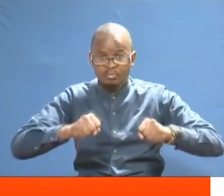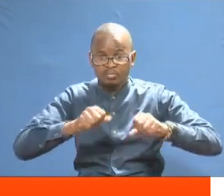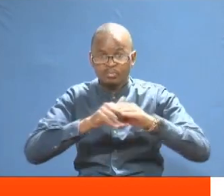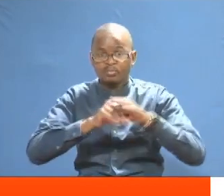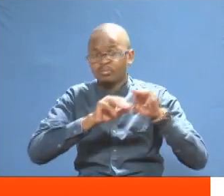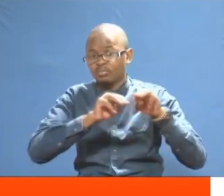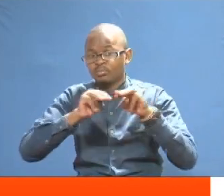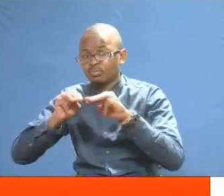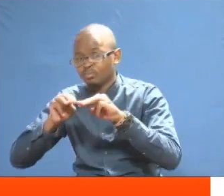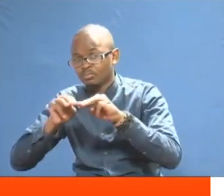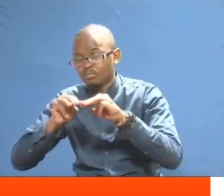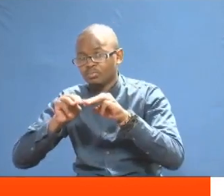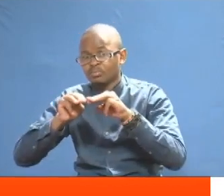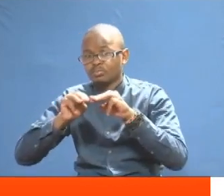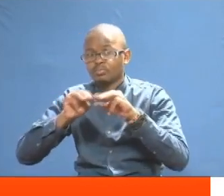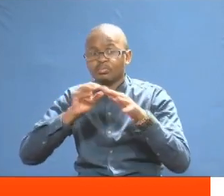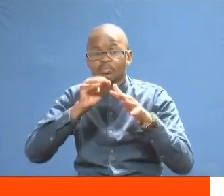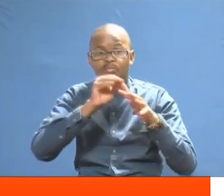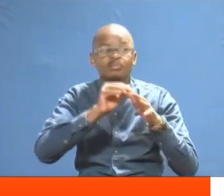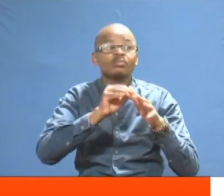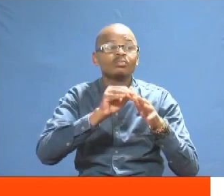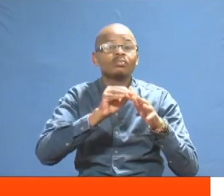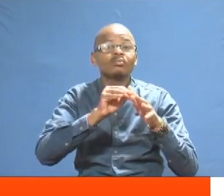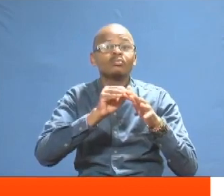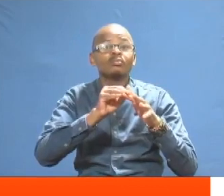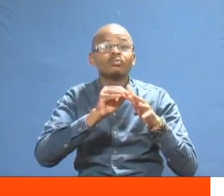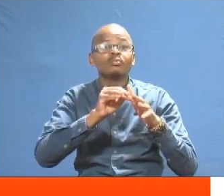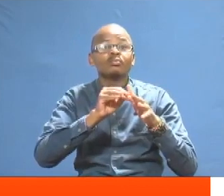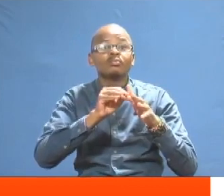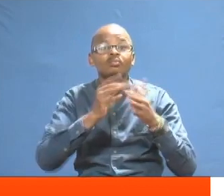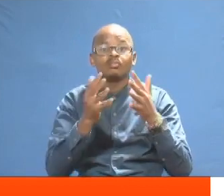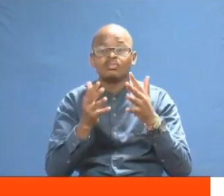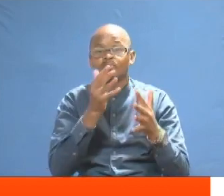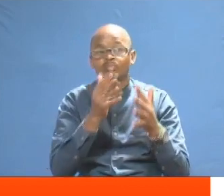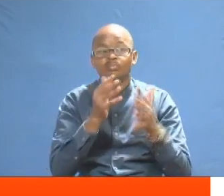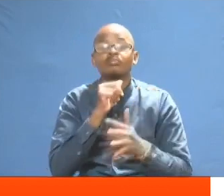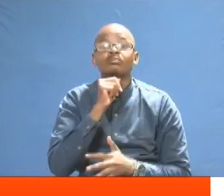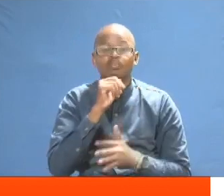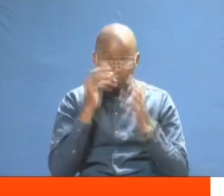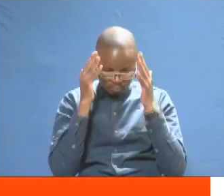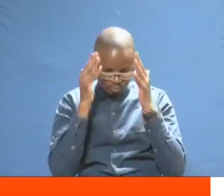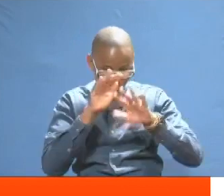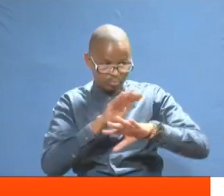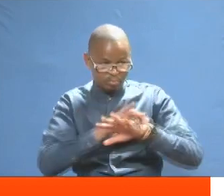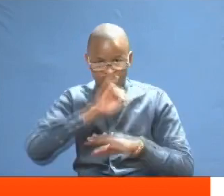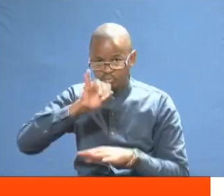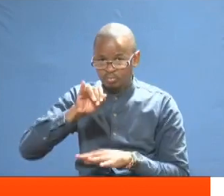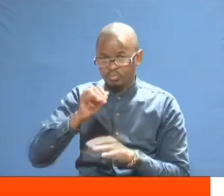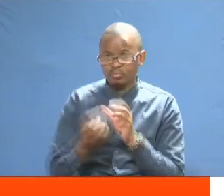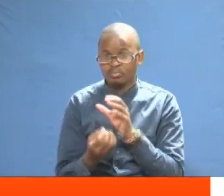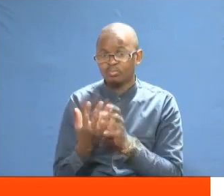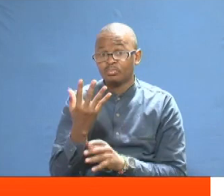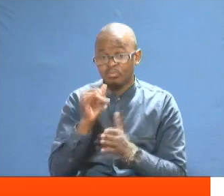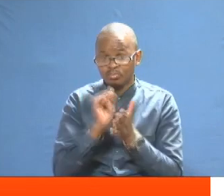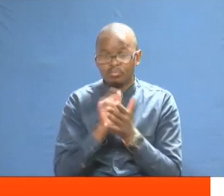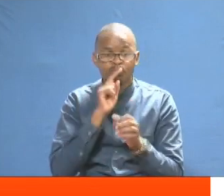his movement, they call it the Hustler movement or the wheelbarrow movement, he's sort of not focusing on the Jubilee manifesto